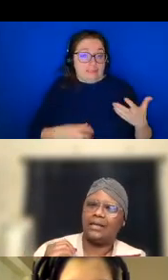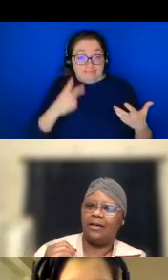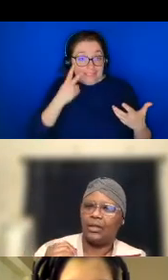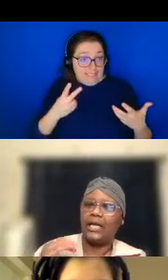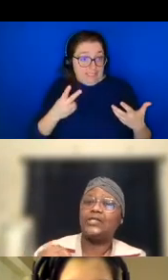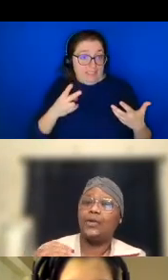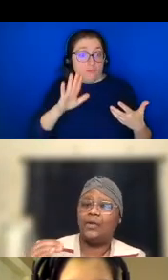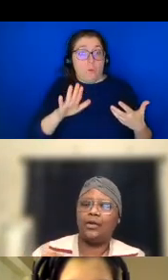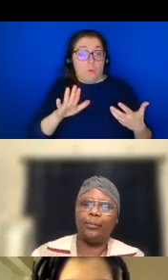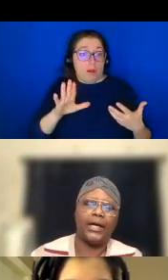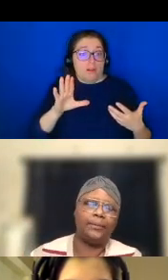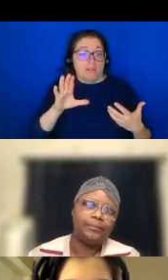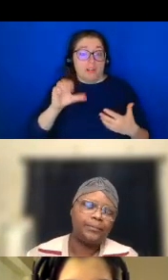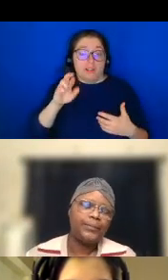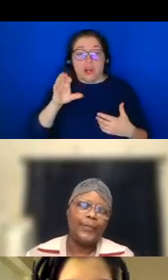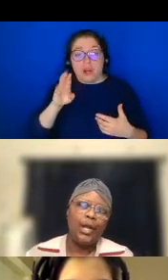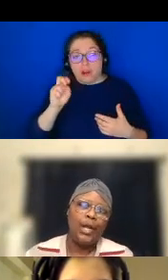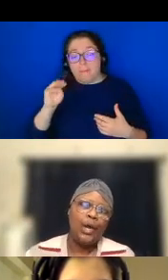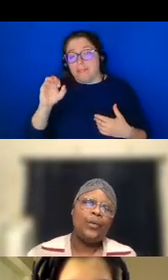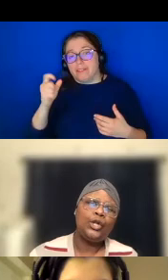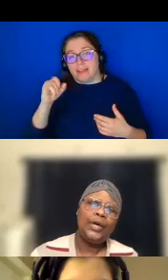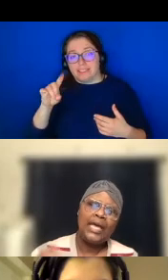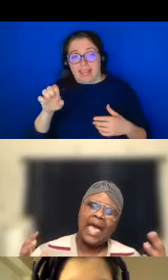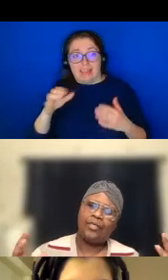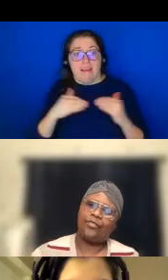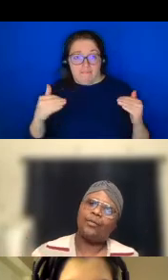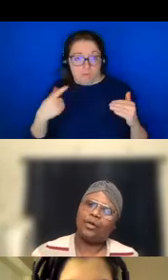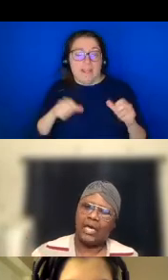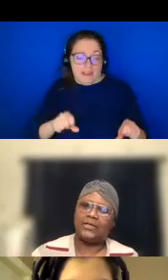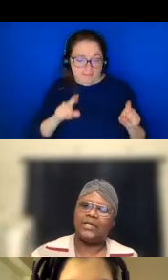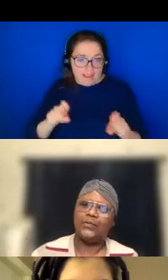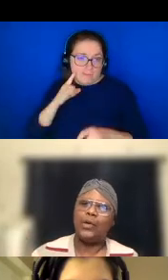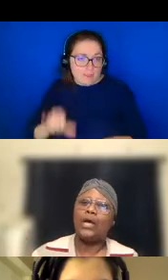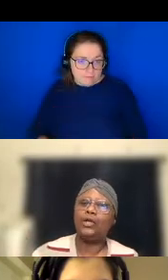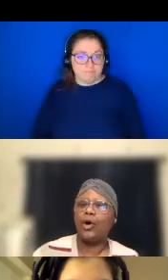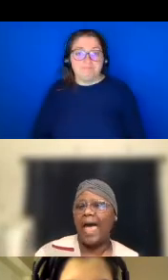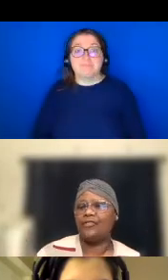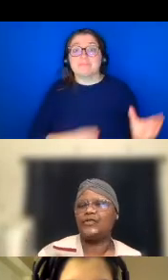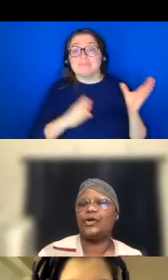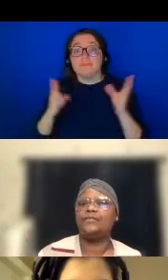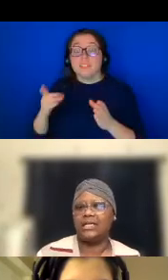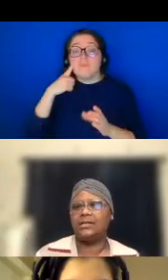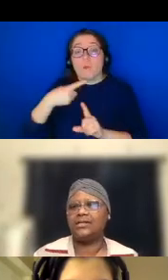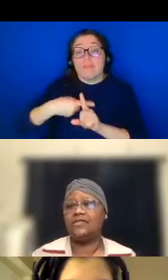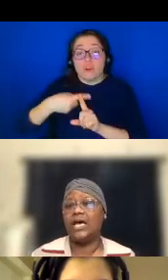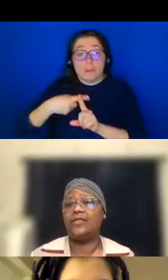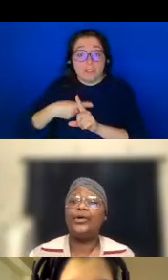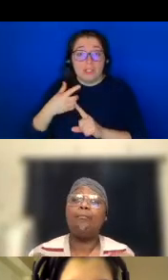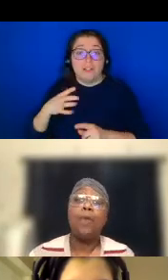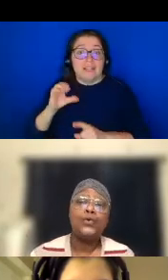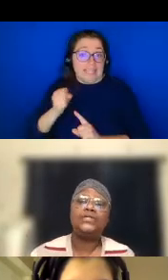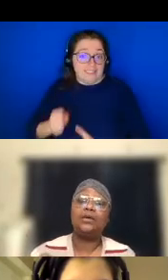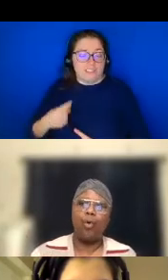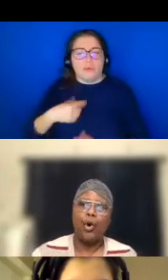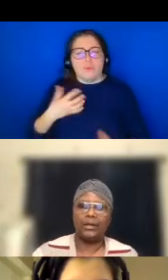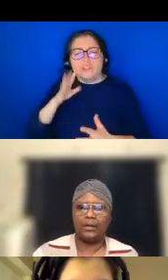monoxide level is within your blood. When we're looking at thermal cases, we want to look at the circumstances of death, but